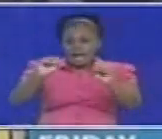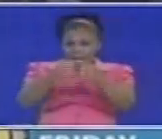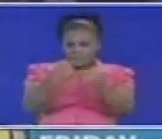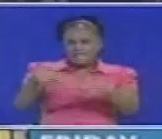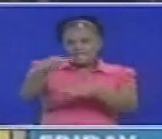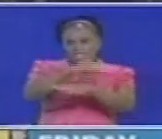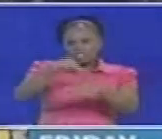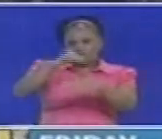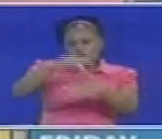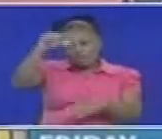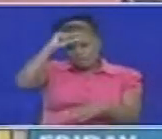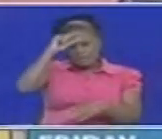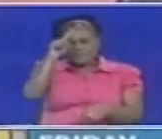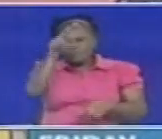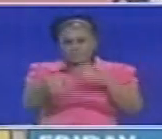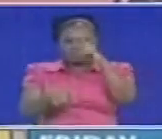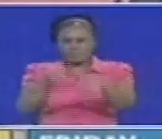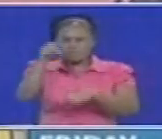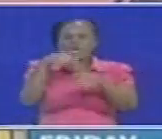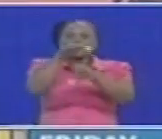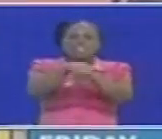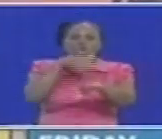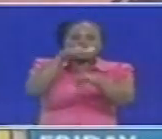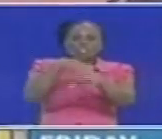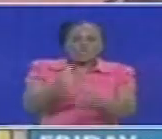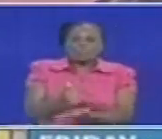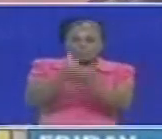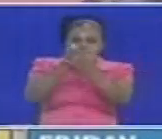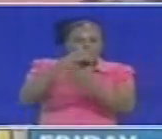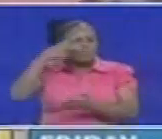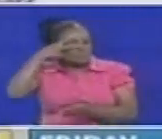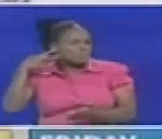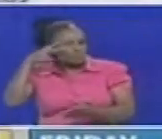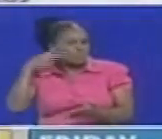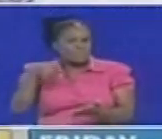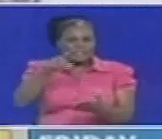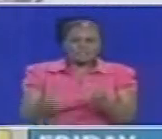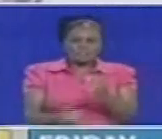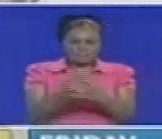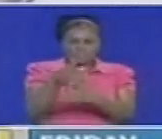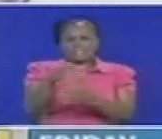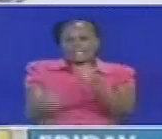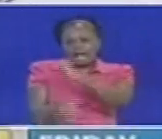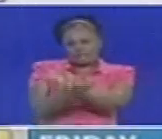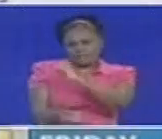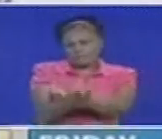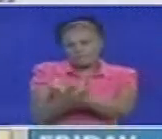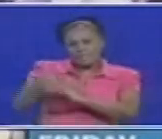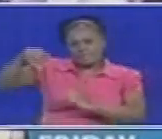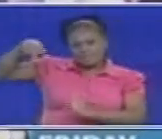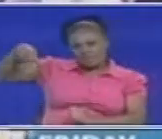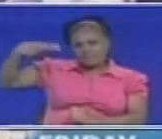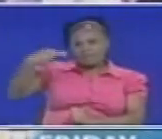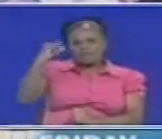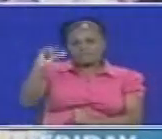national government is being blamed for slow response to terror attacks as the foundation of all the advisories. Philip Keitan,